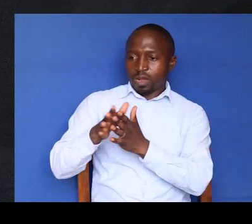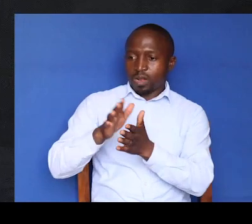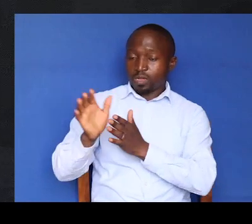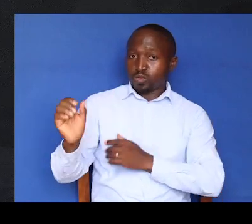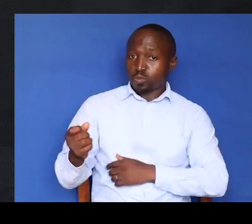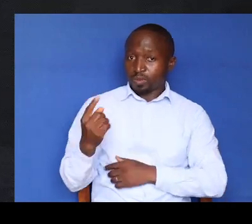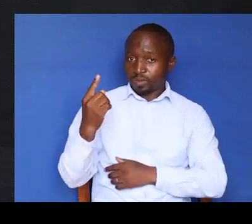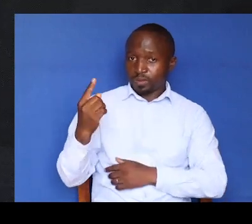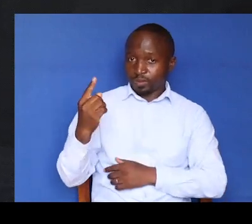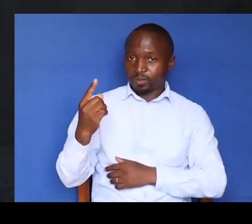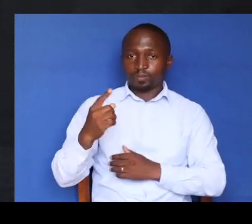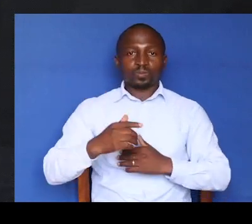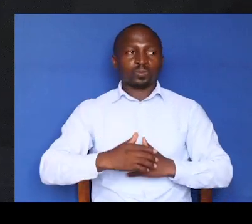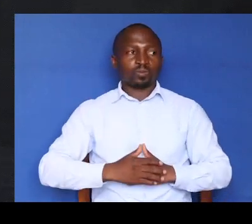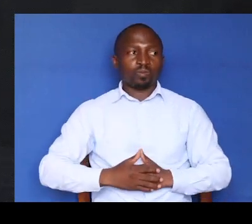here.